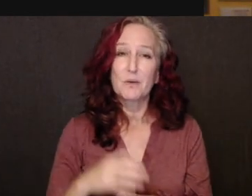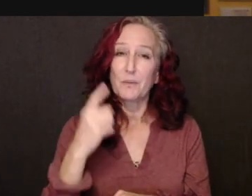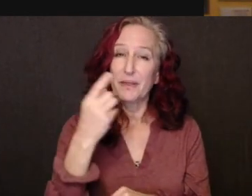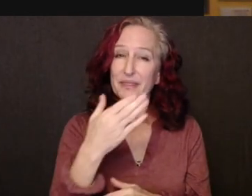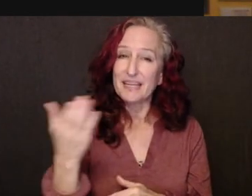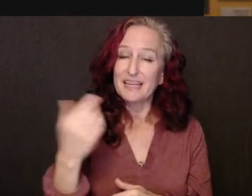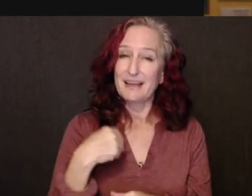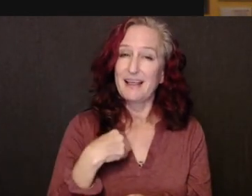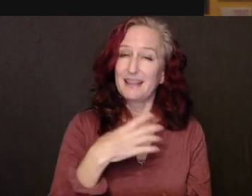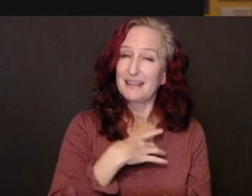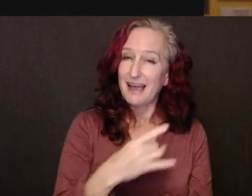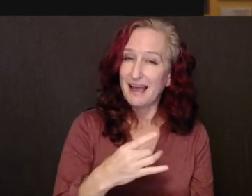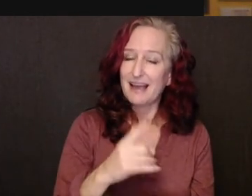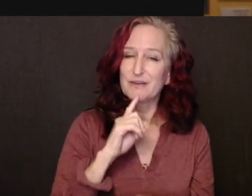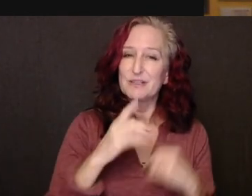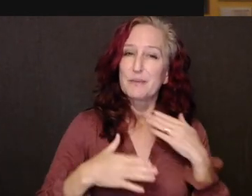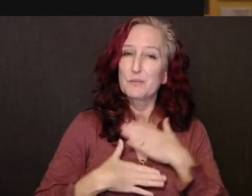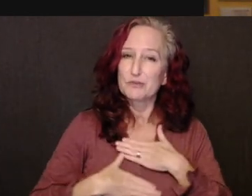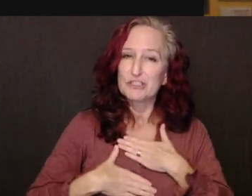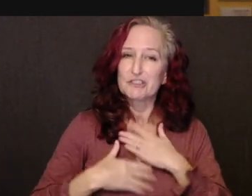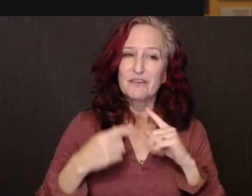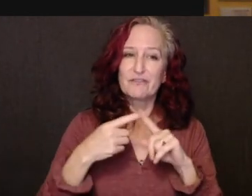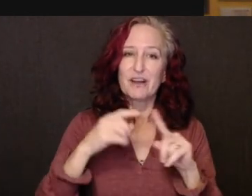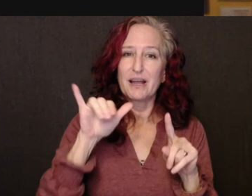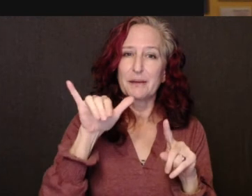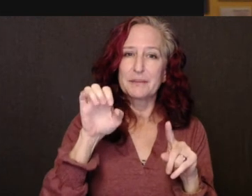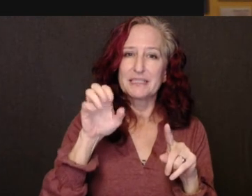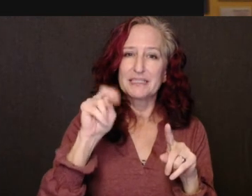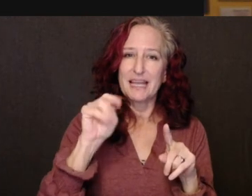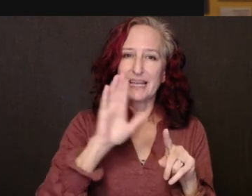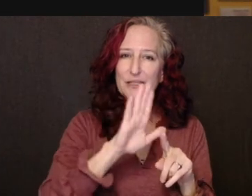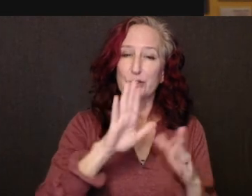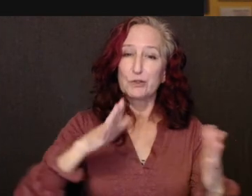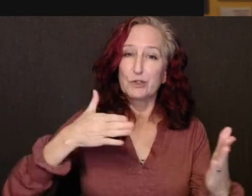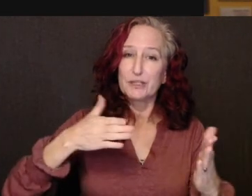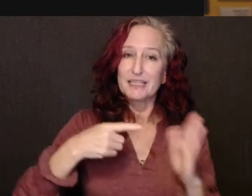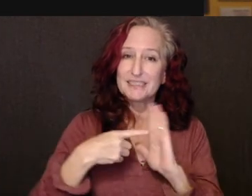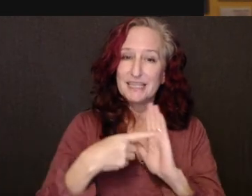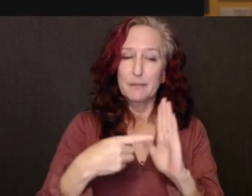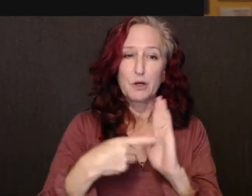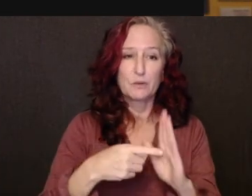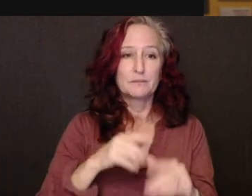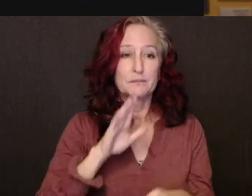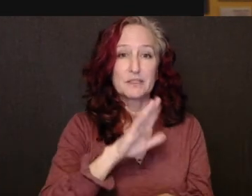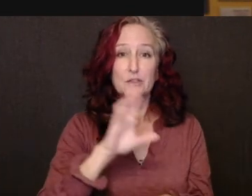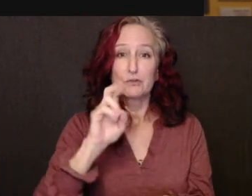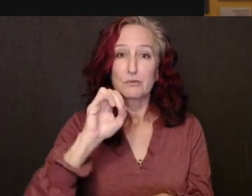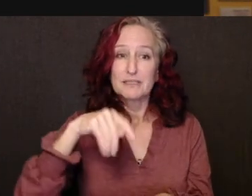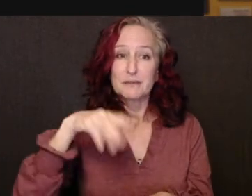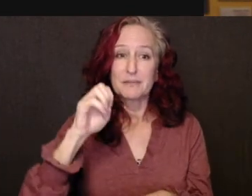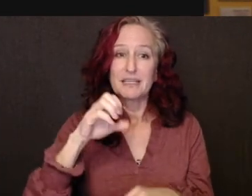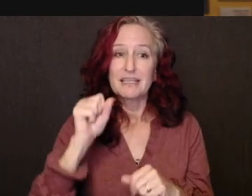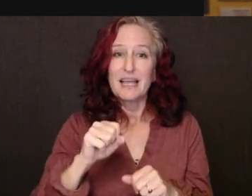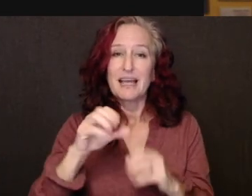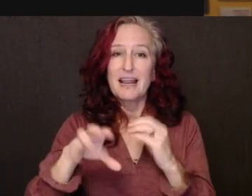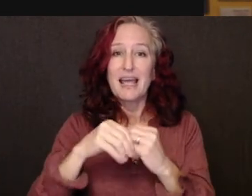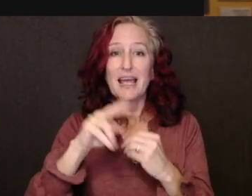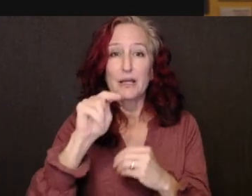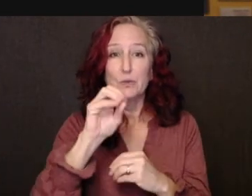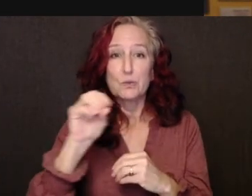already. Absolutely. Yeah, there's some flexibility there, right? Yeah. And one thing I